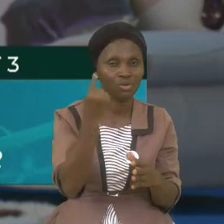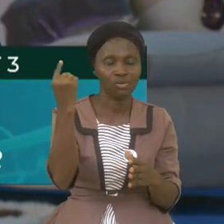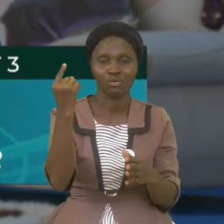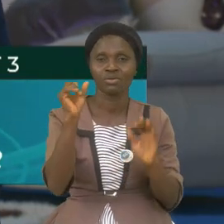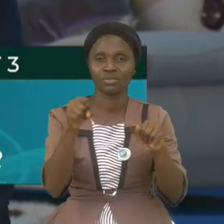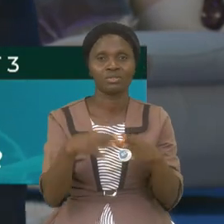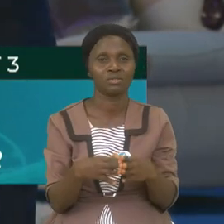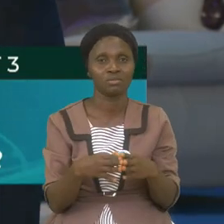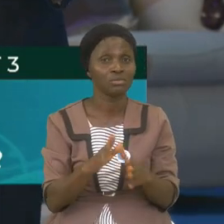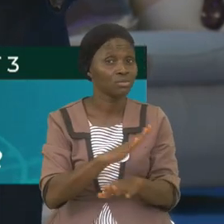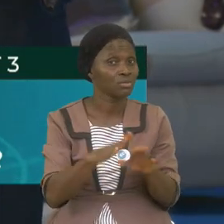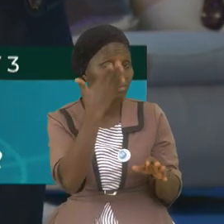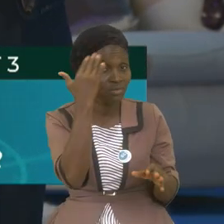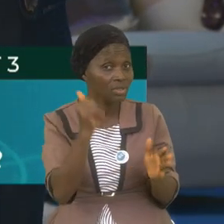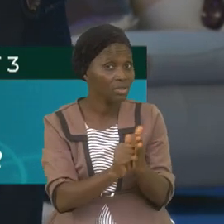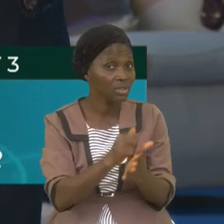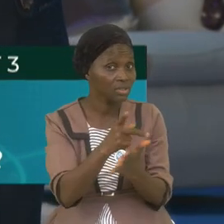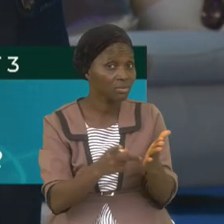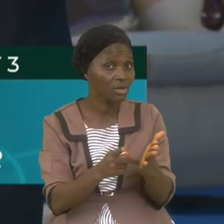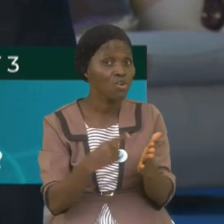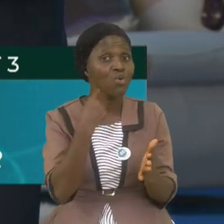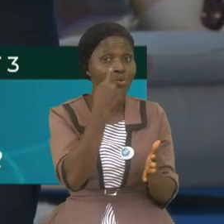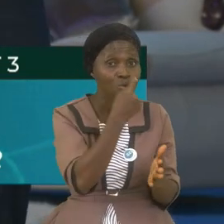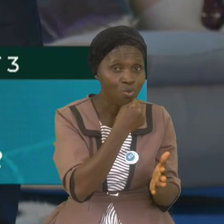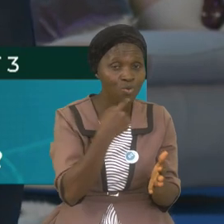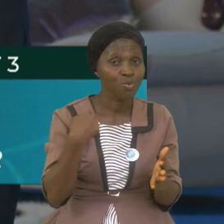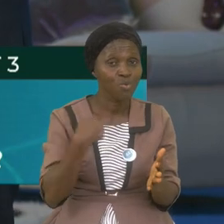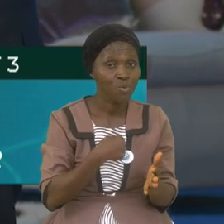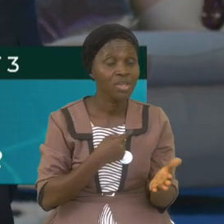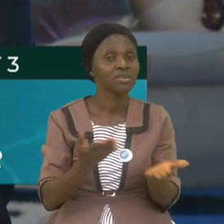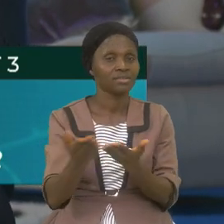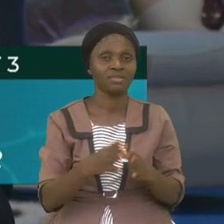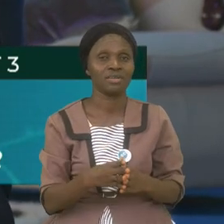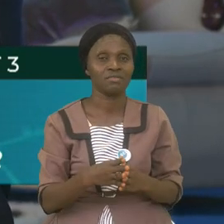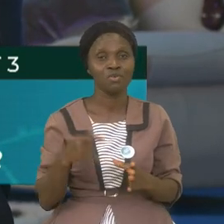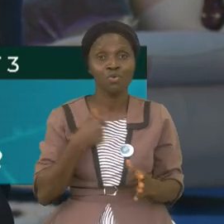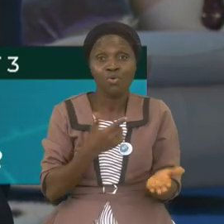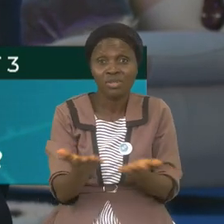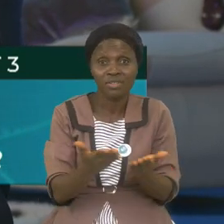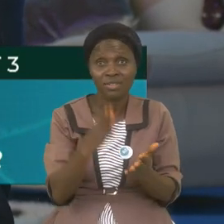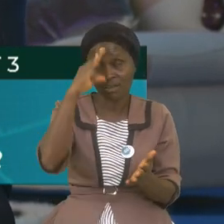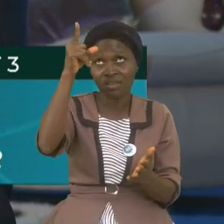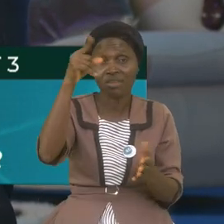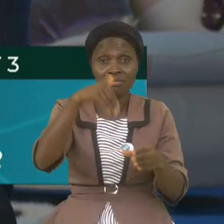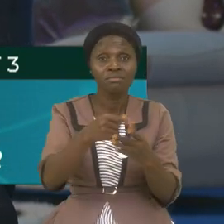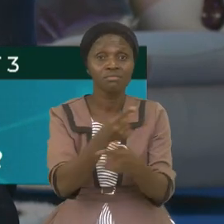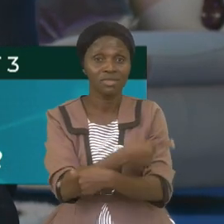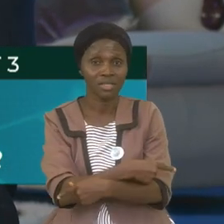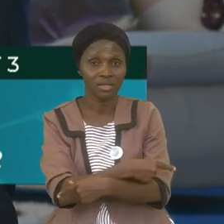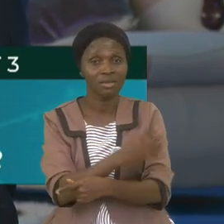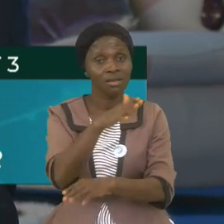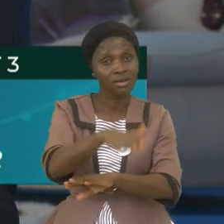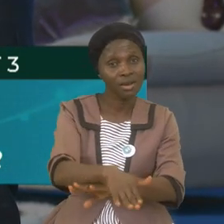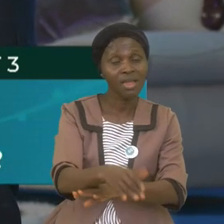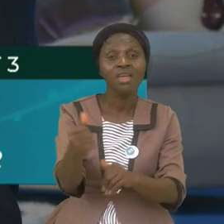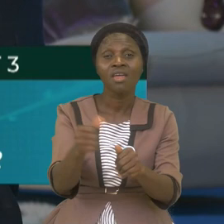part, whom we serve. We serve him in the day, at night, everywhere.